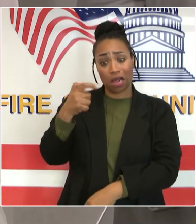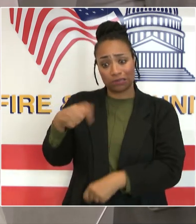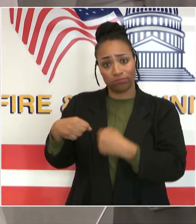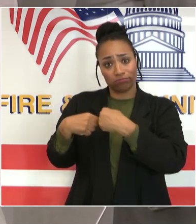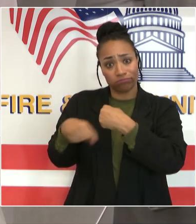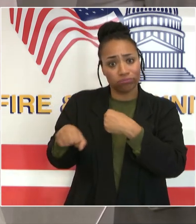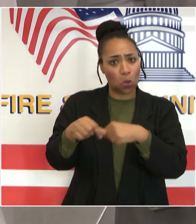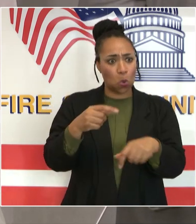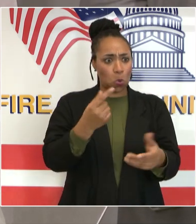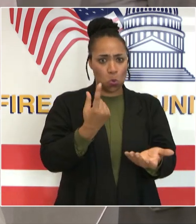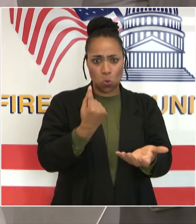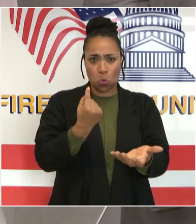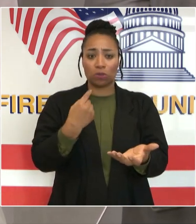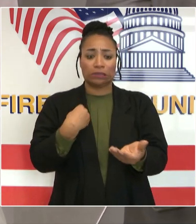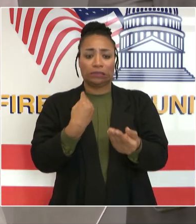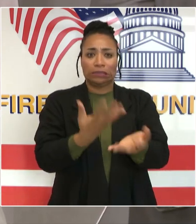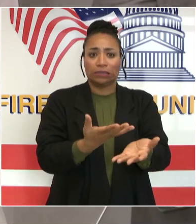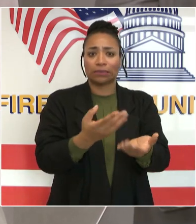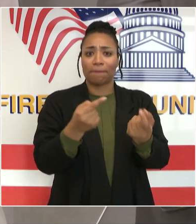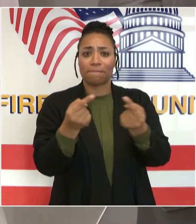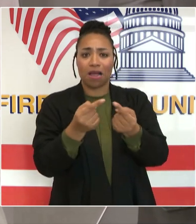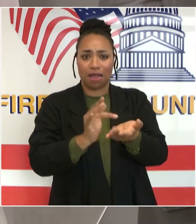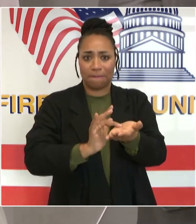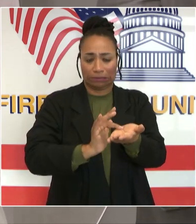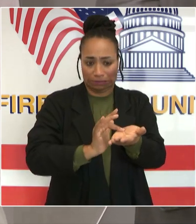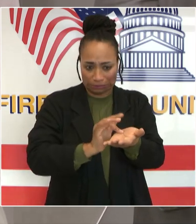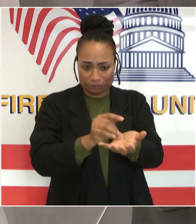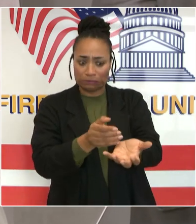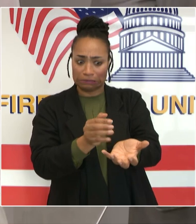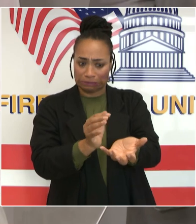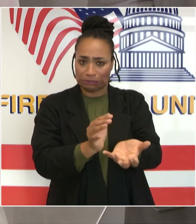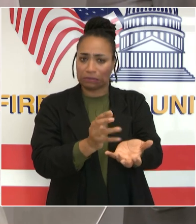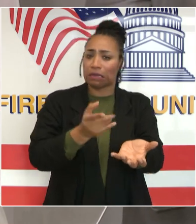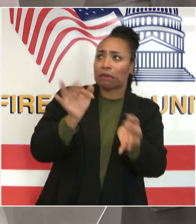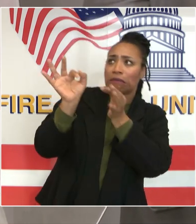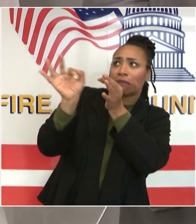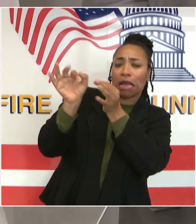make a difference, and I think that that's really important to understand how critical